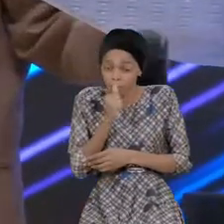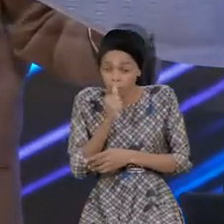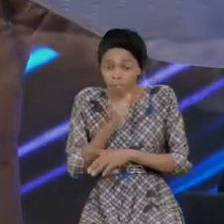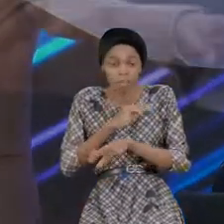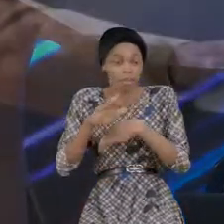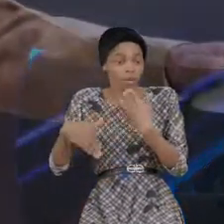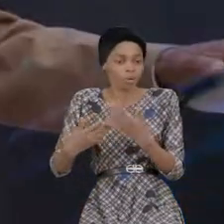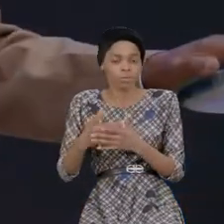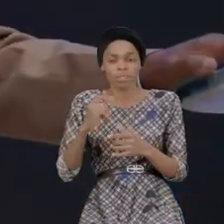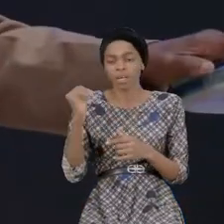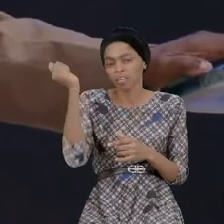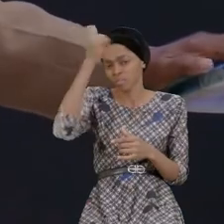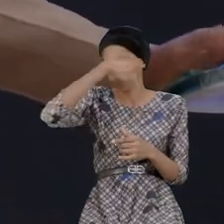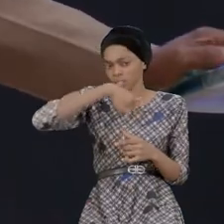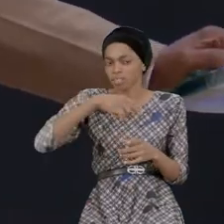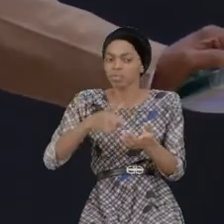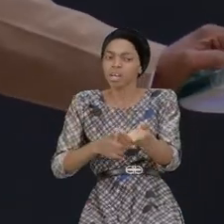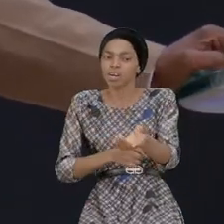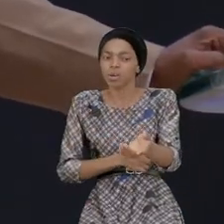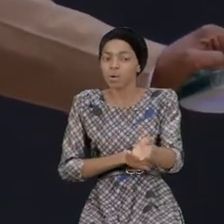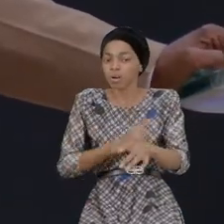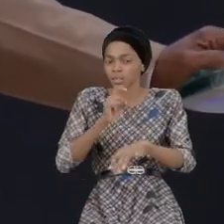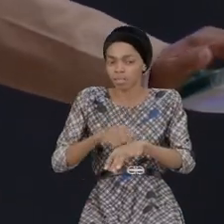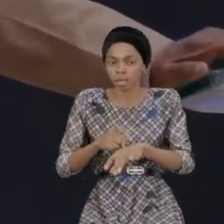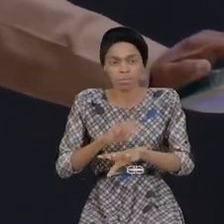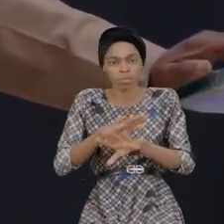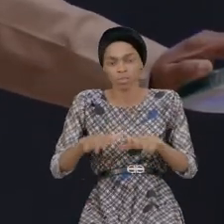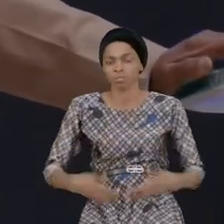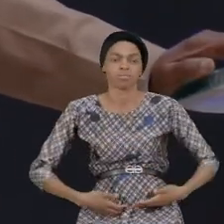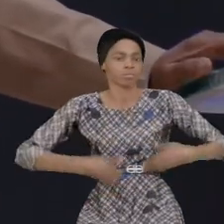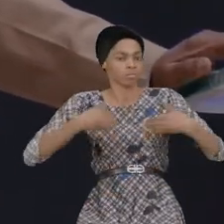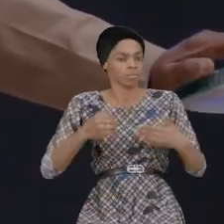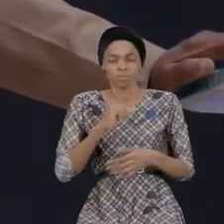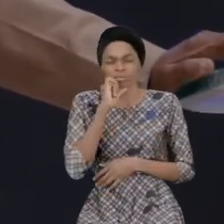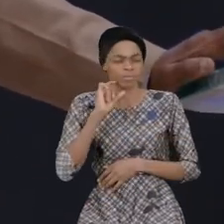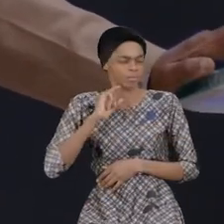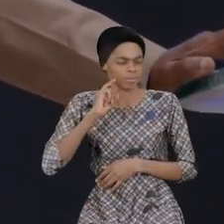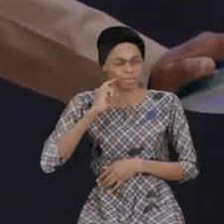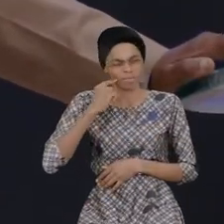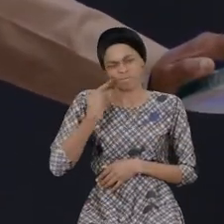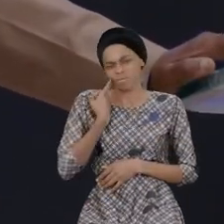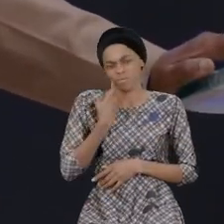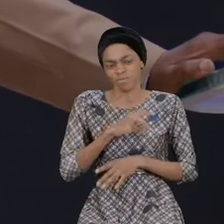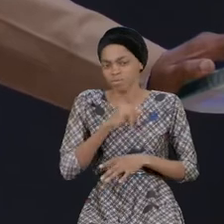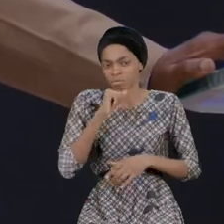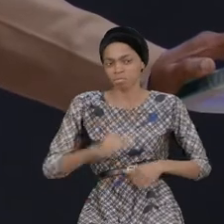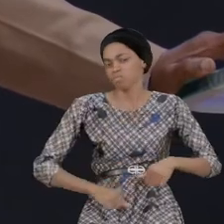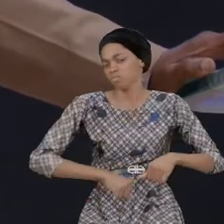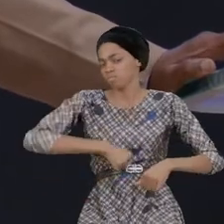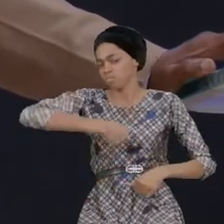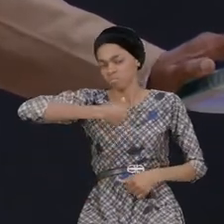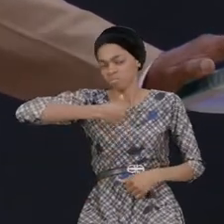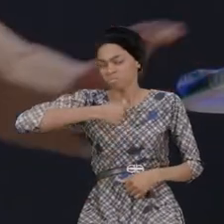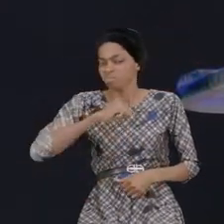a long time, and it doesn't get angry, it doesn't get bitter, it doesn't get proud, it's not